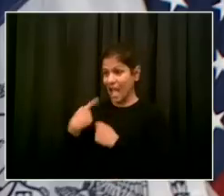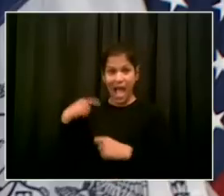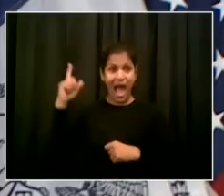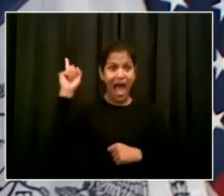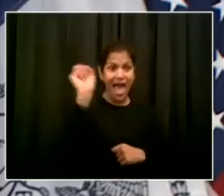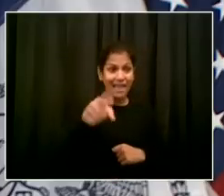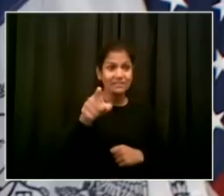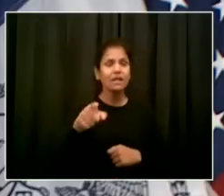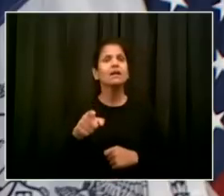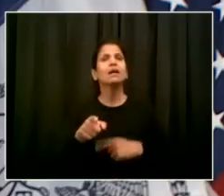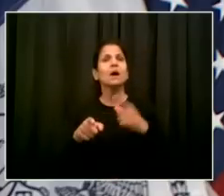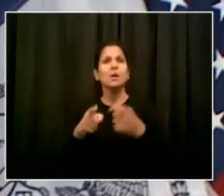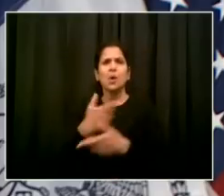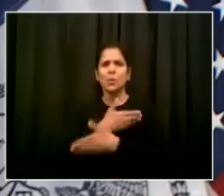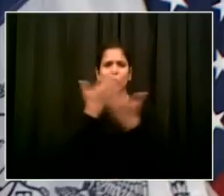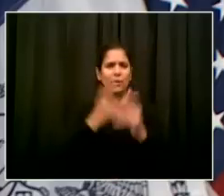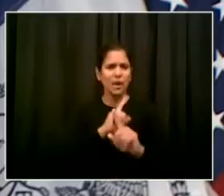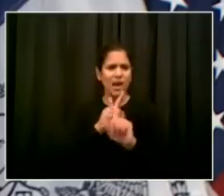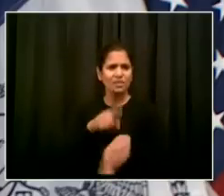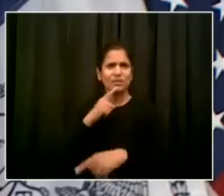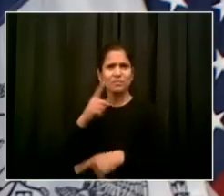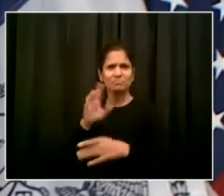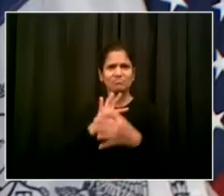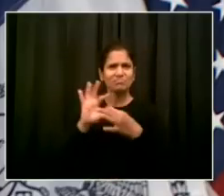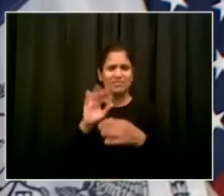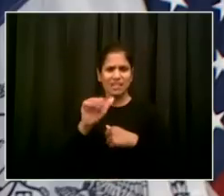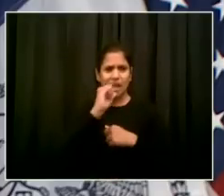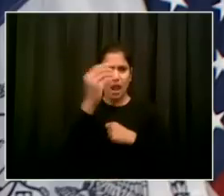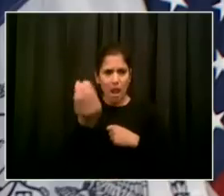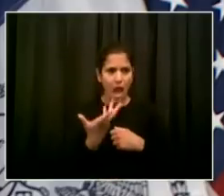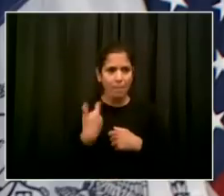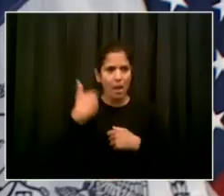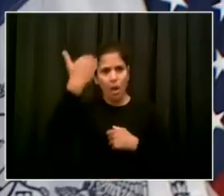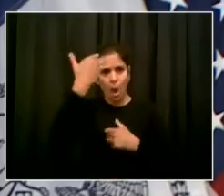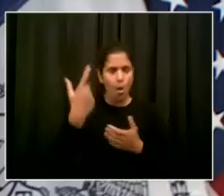on a related note, the family of